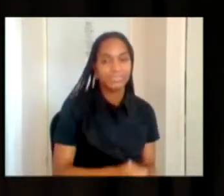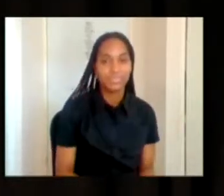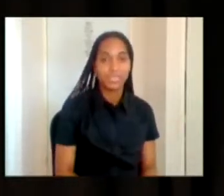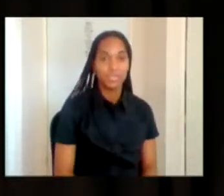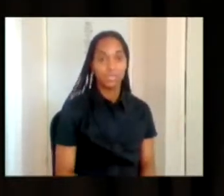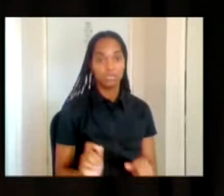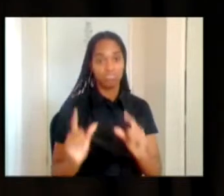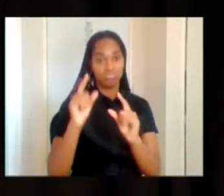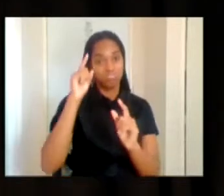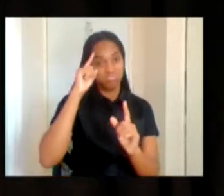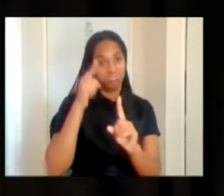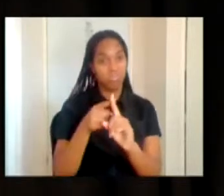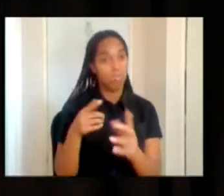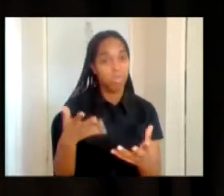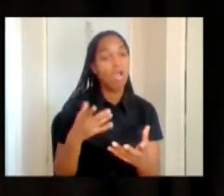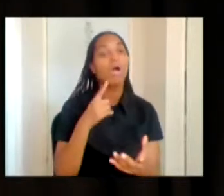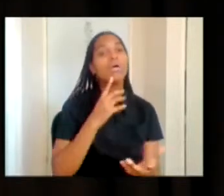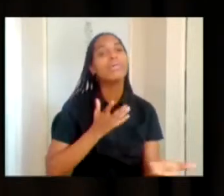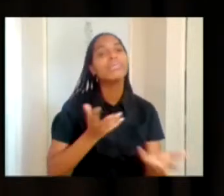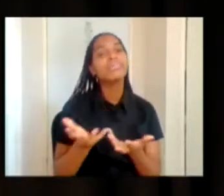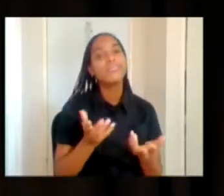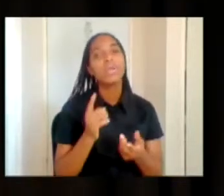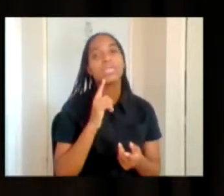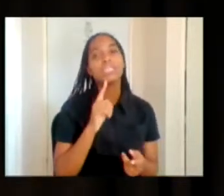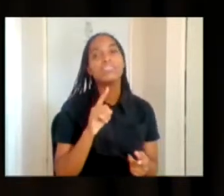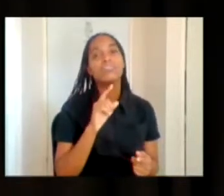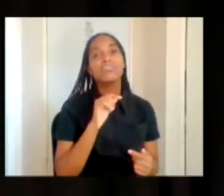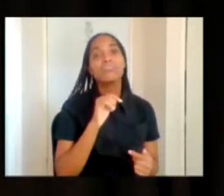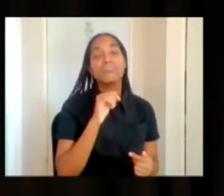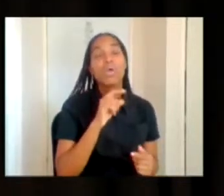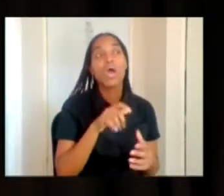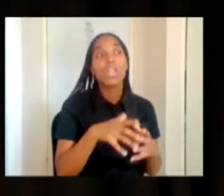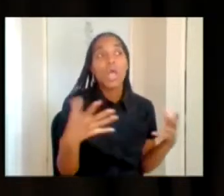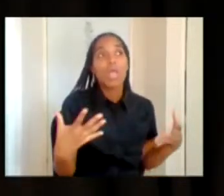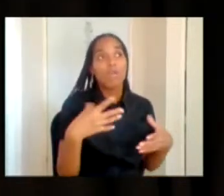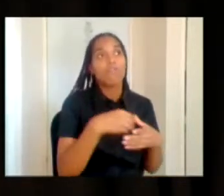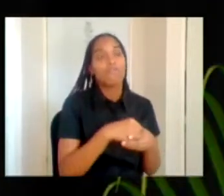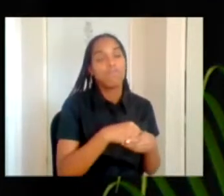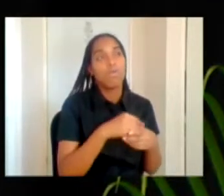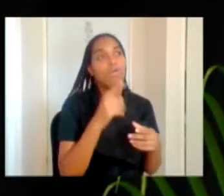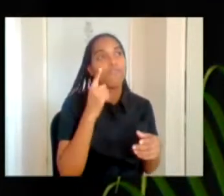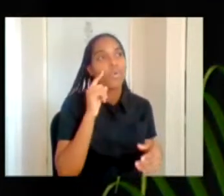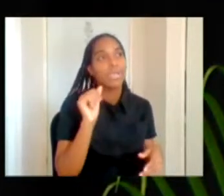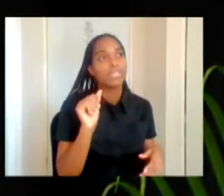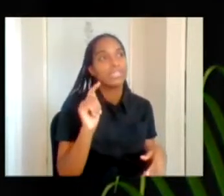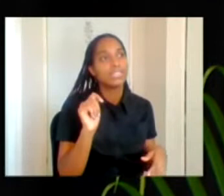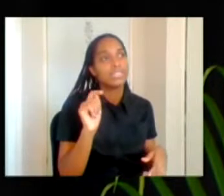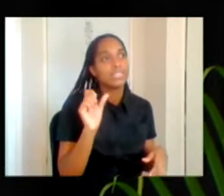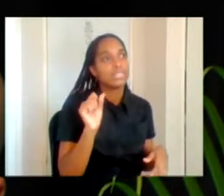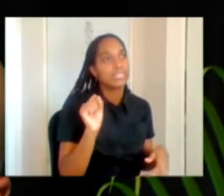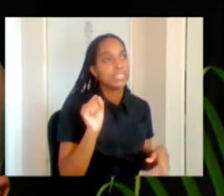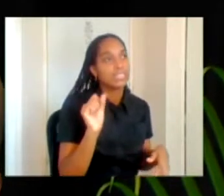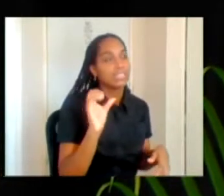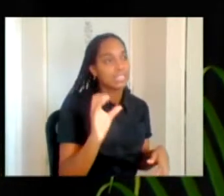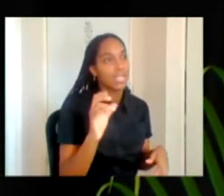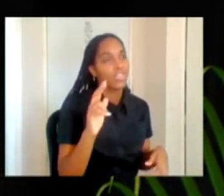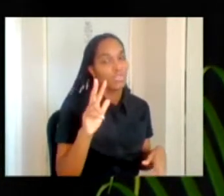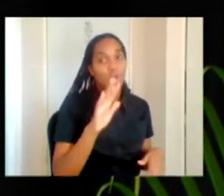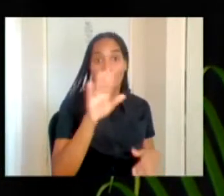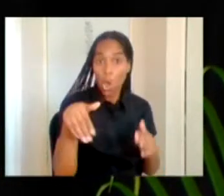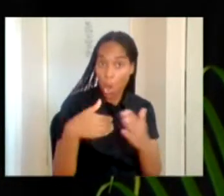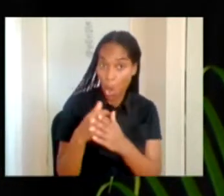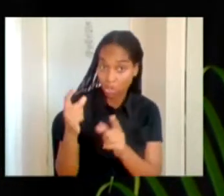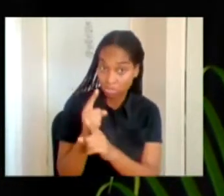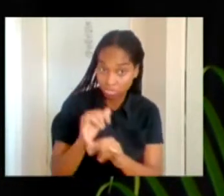that interactivity is another core part of ATSC3. All of the standards, well, how many are